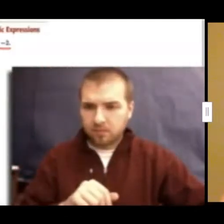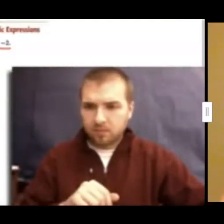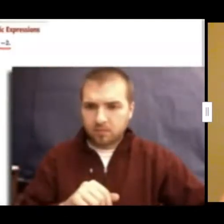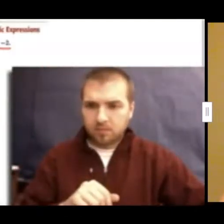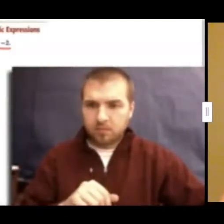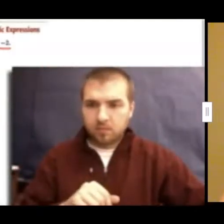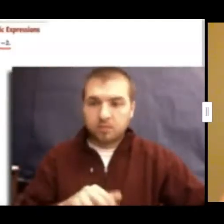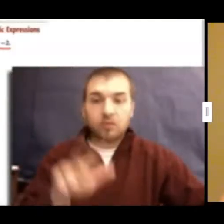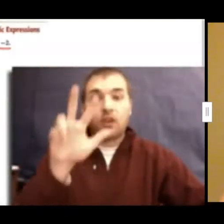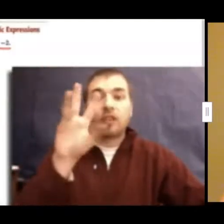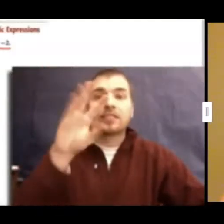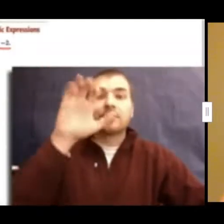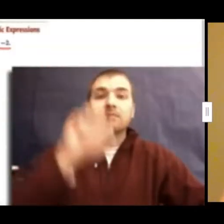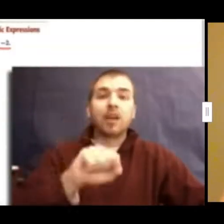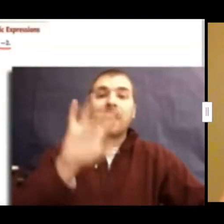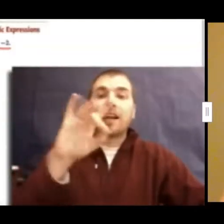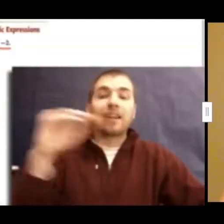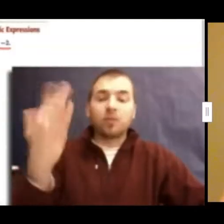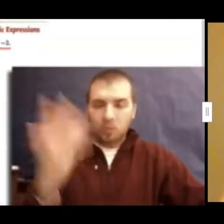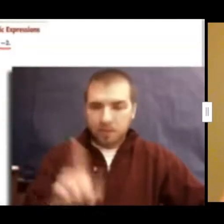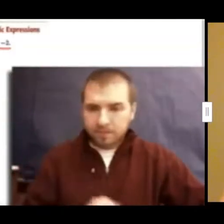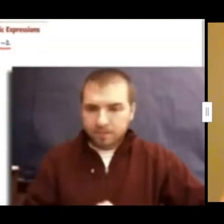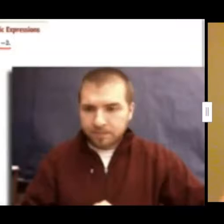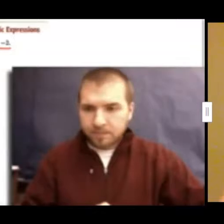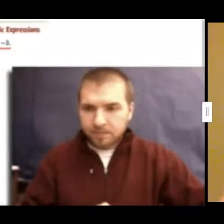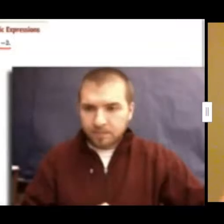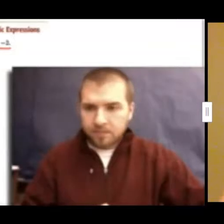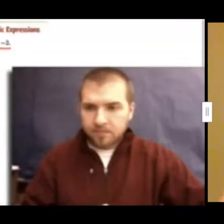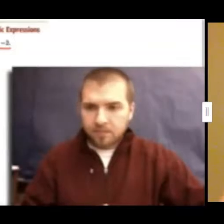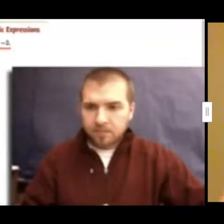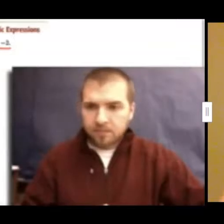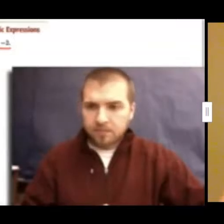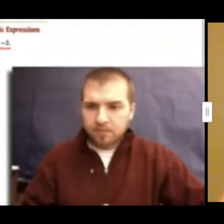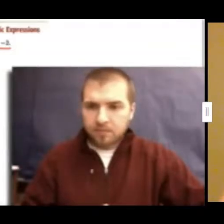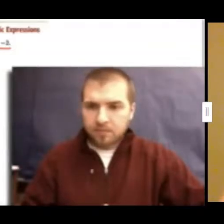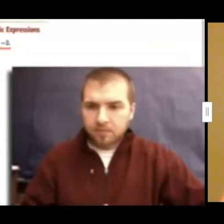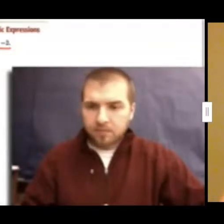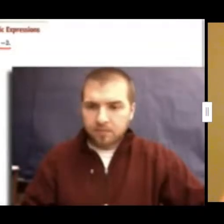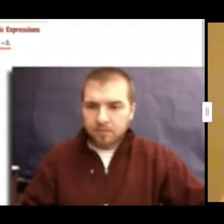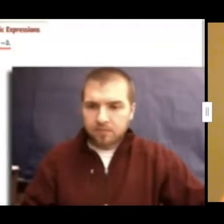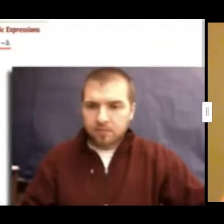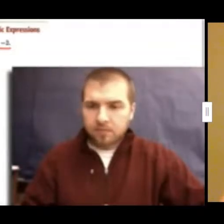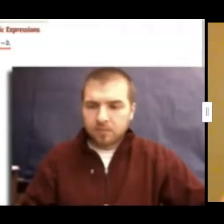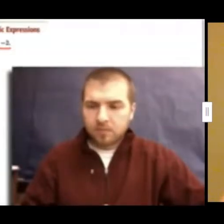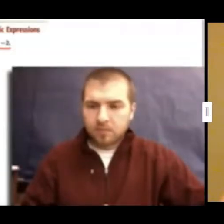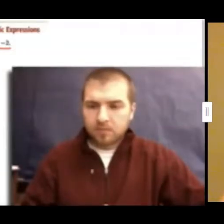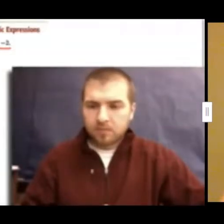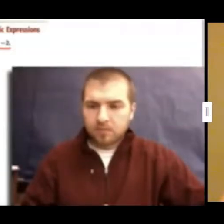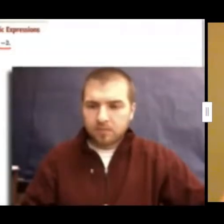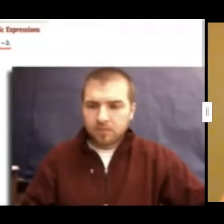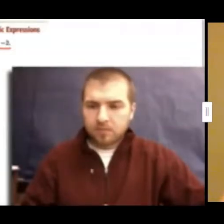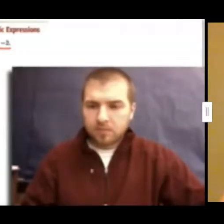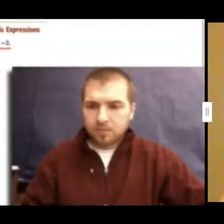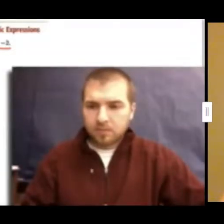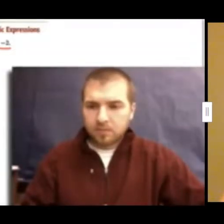whole time, it will give you the wrong answer. So then we have 6 to the 2nd power is 36. So now our expression